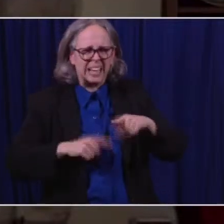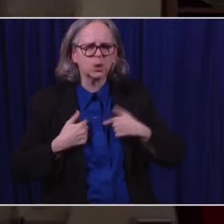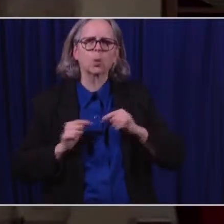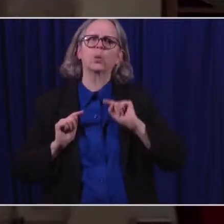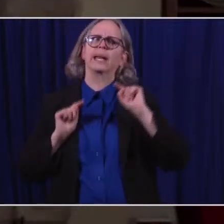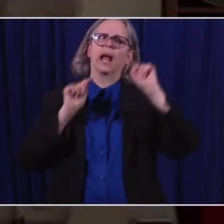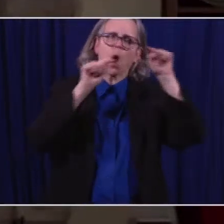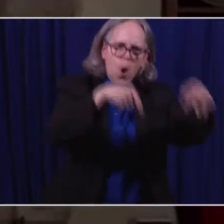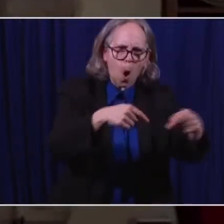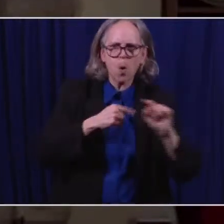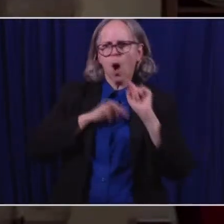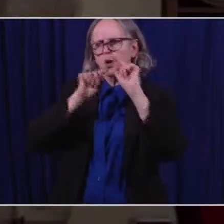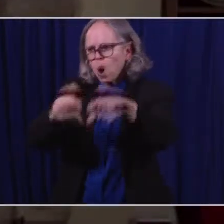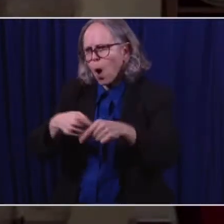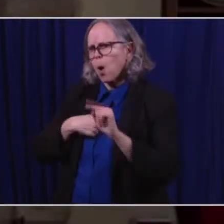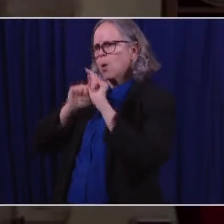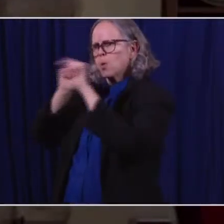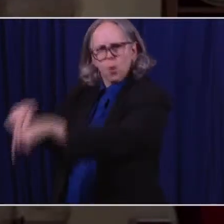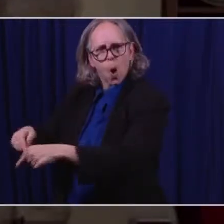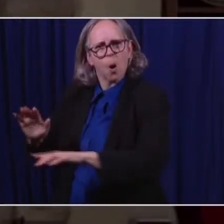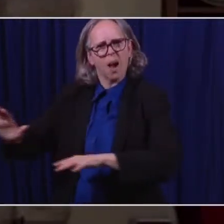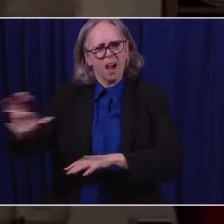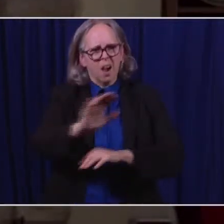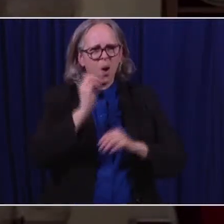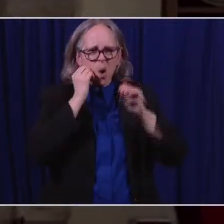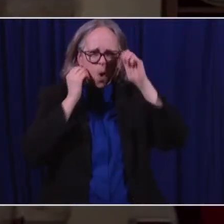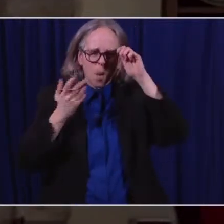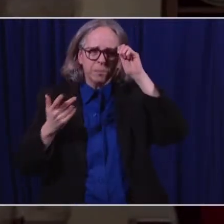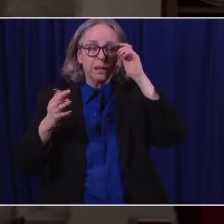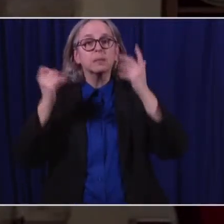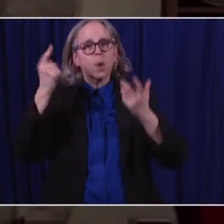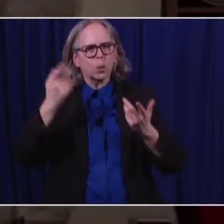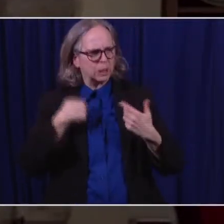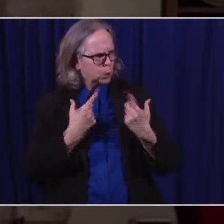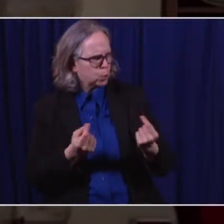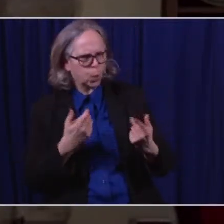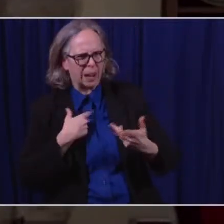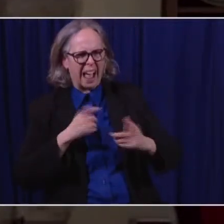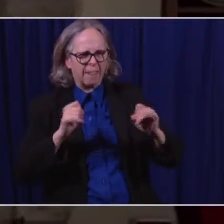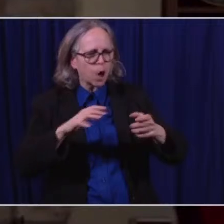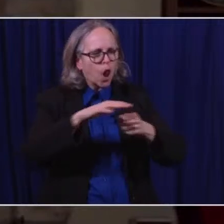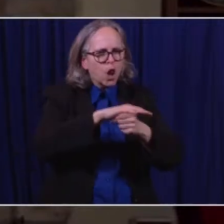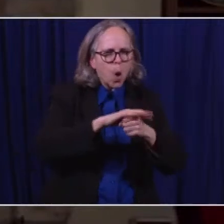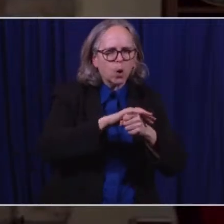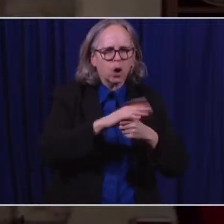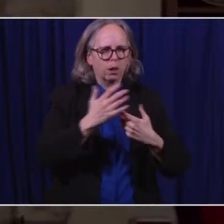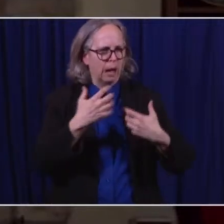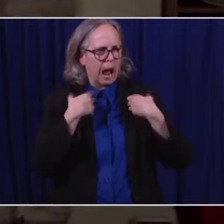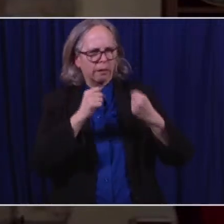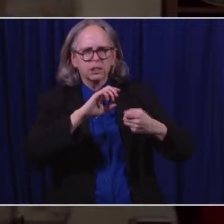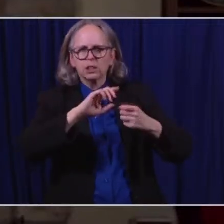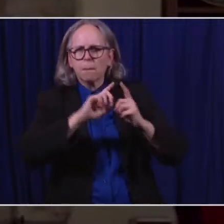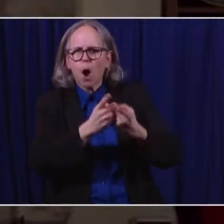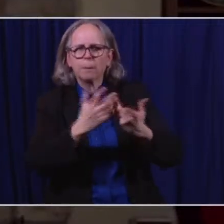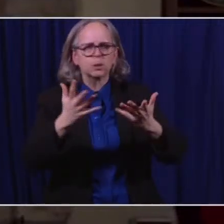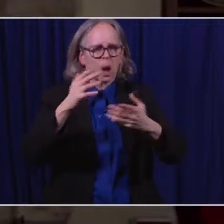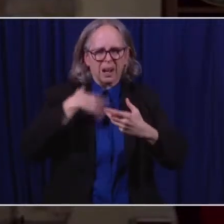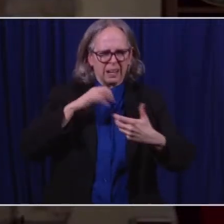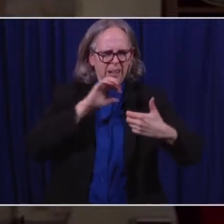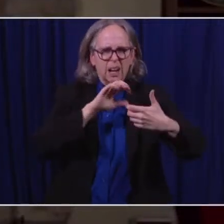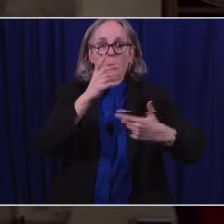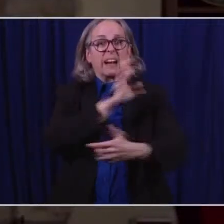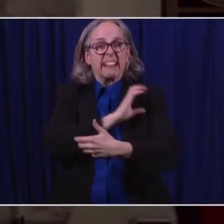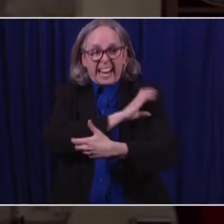with local partners to offer assistance through on-site clinics. These clinics will help ease the burden for many seniors having trouble